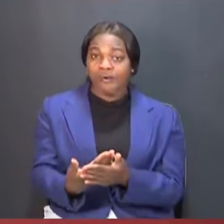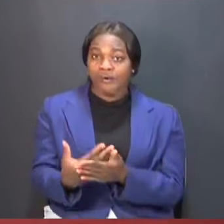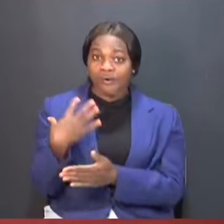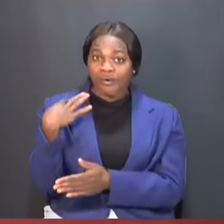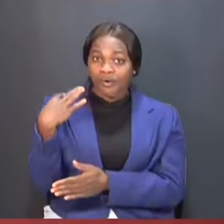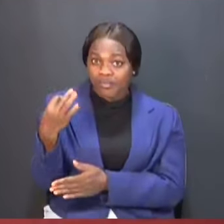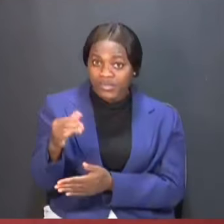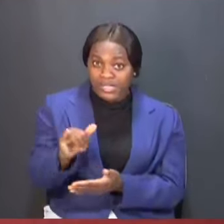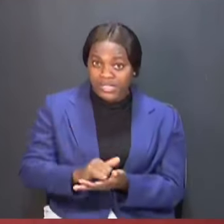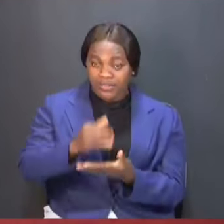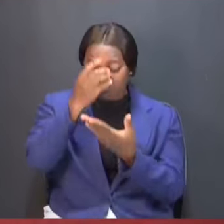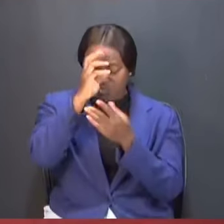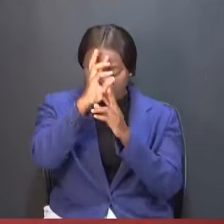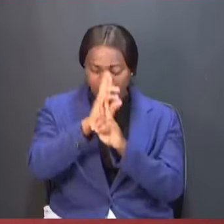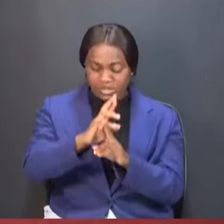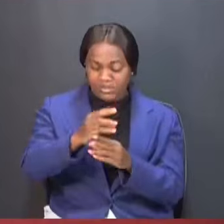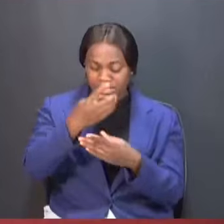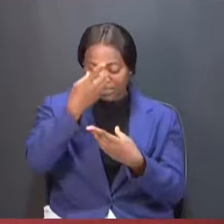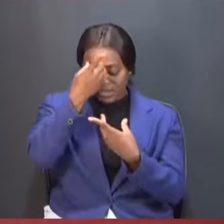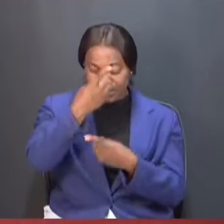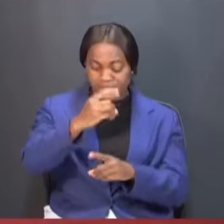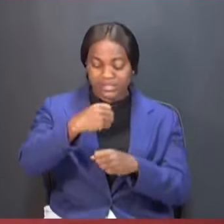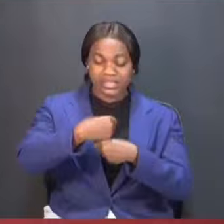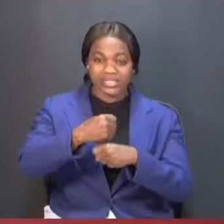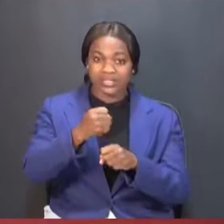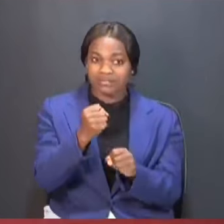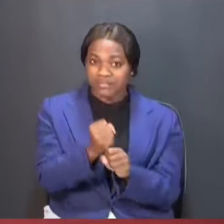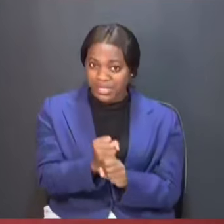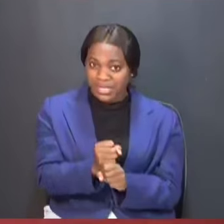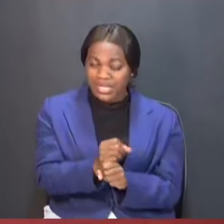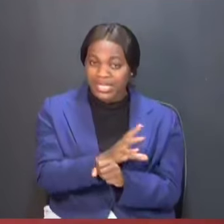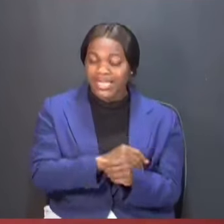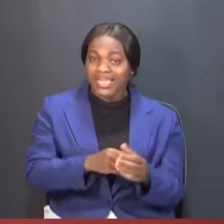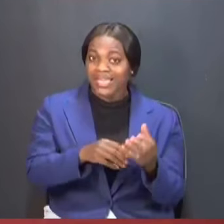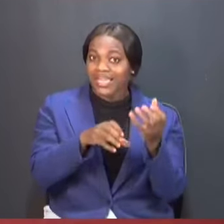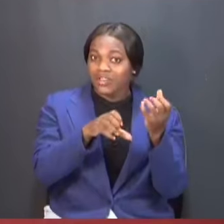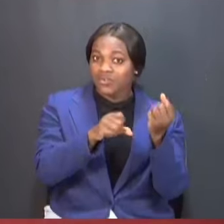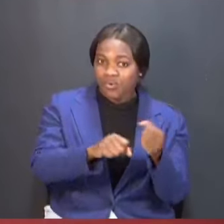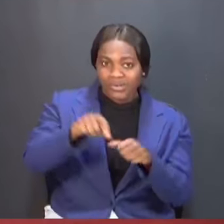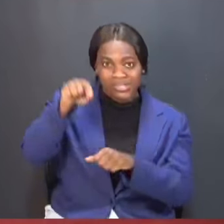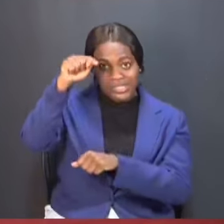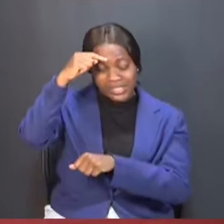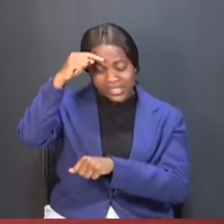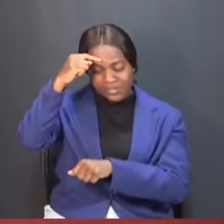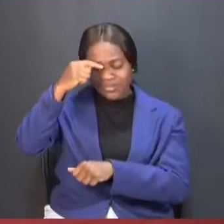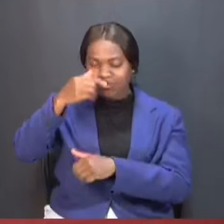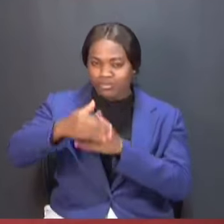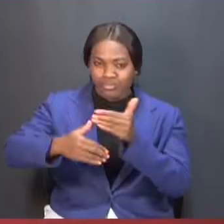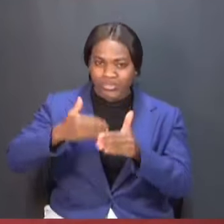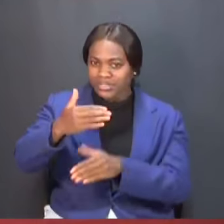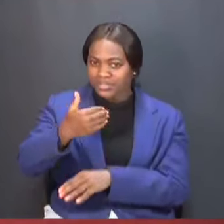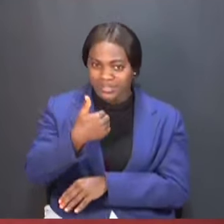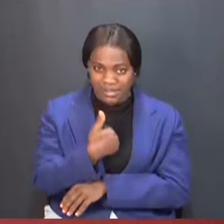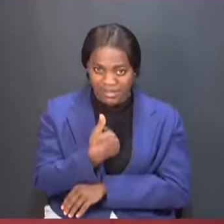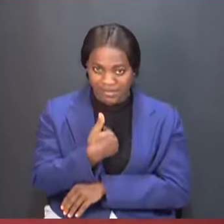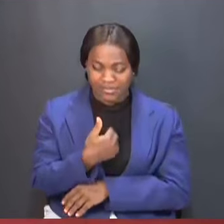its decisions and uphold the integrity of its processes.